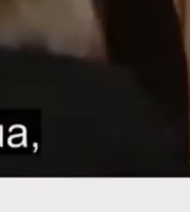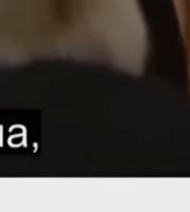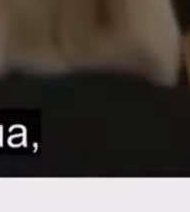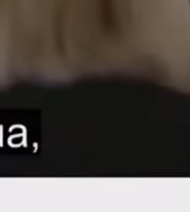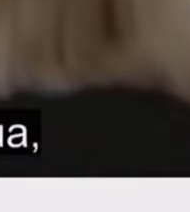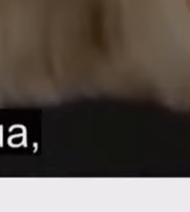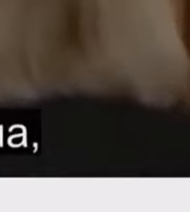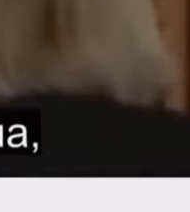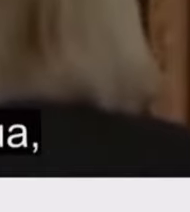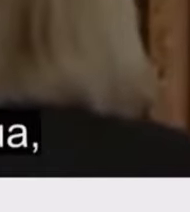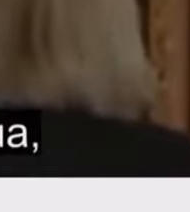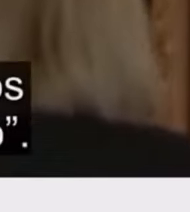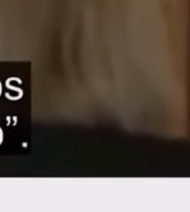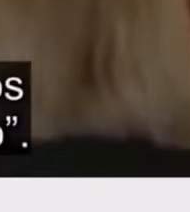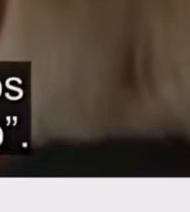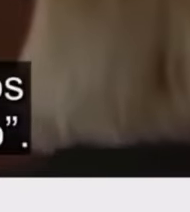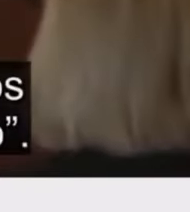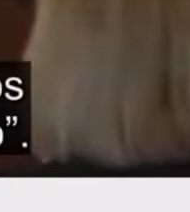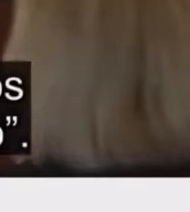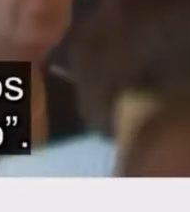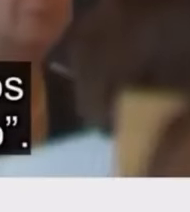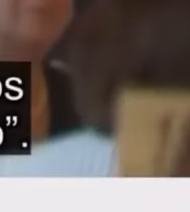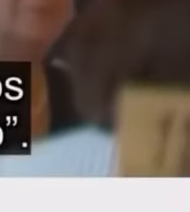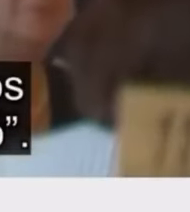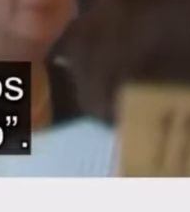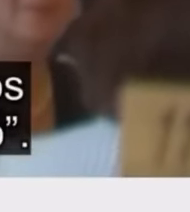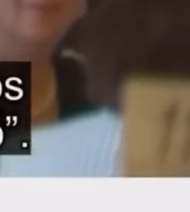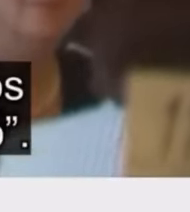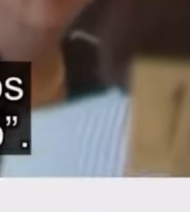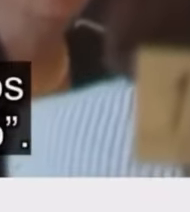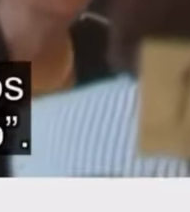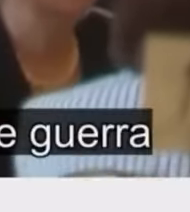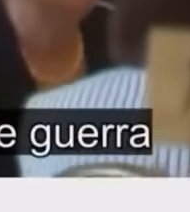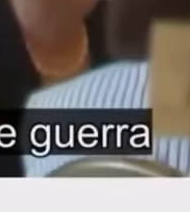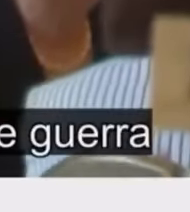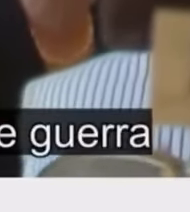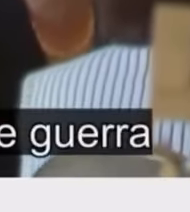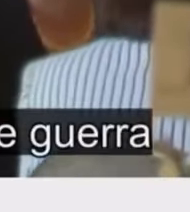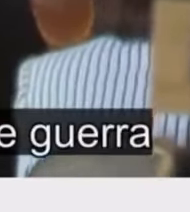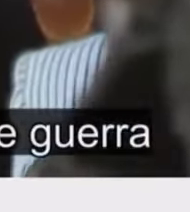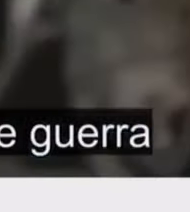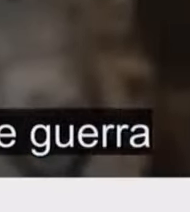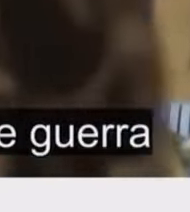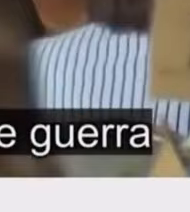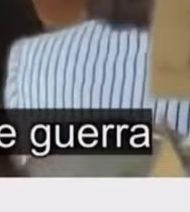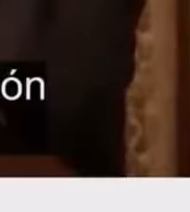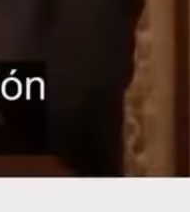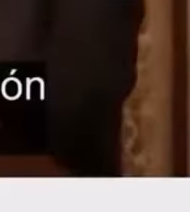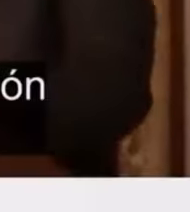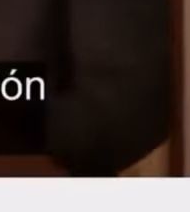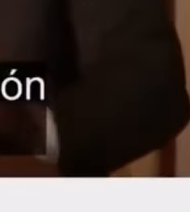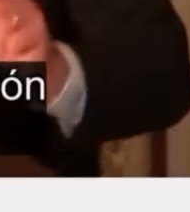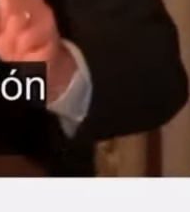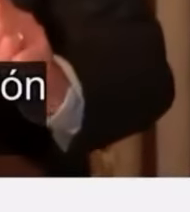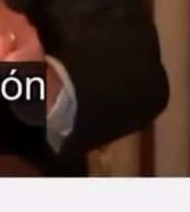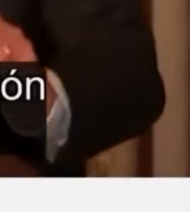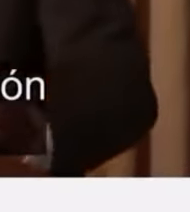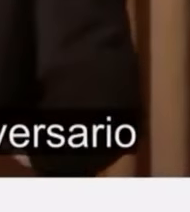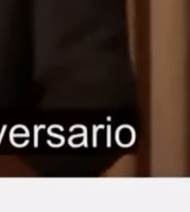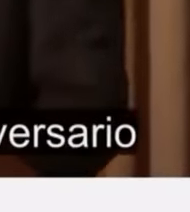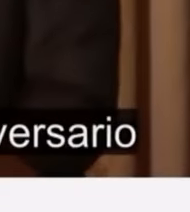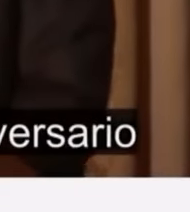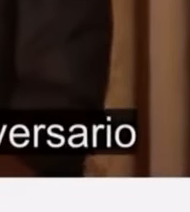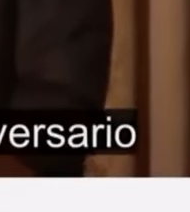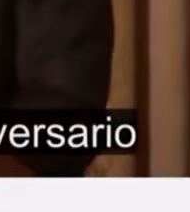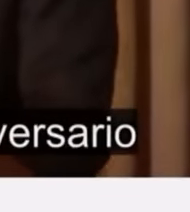Cuba, Venezuela, and Nicaragua as the, quote, three stooges of socialism. Bolton was addressing veterans of the Bay of Pigs invasion as